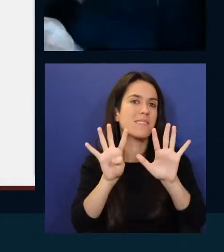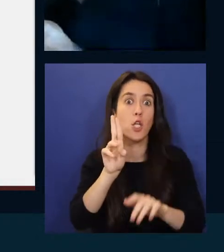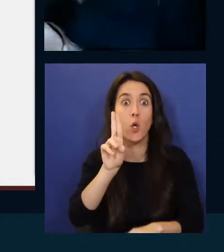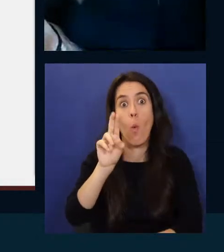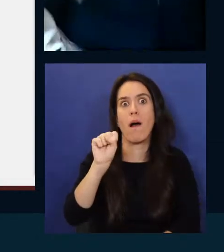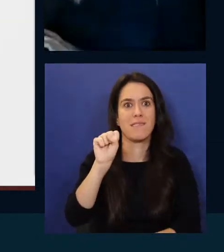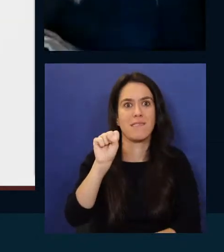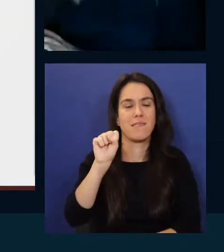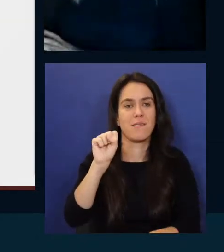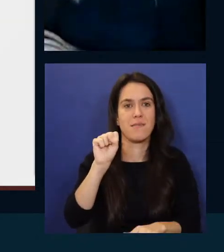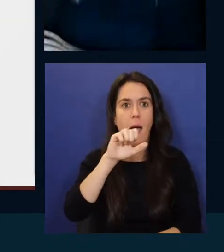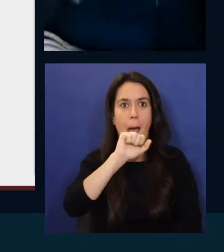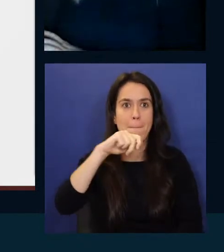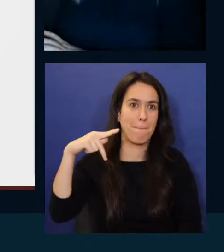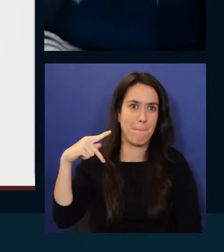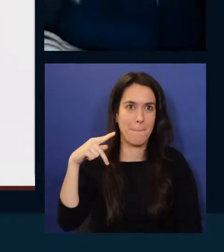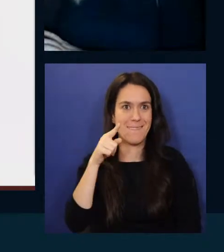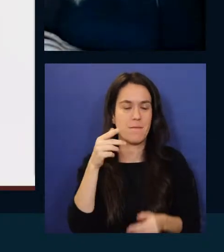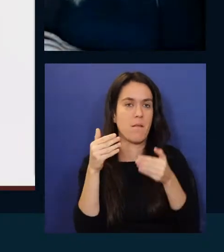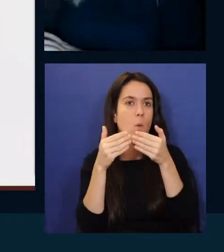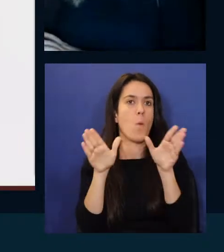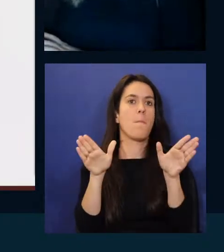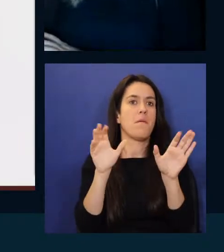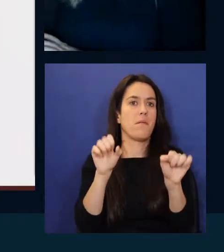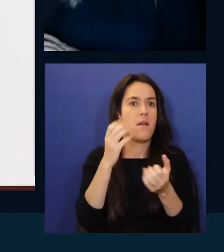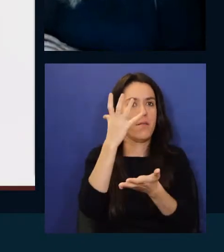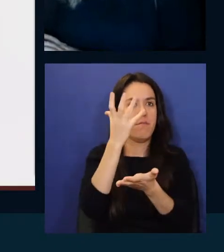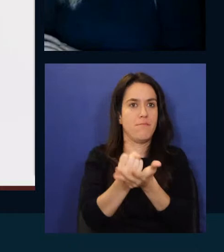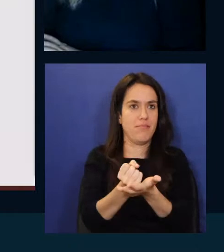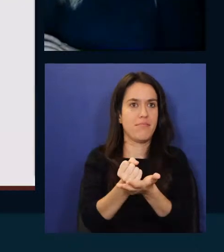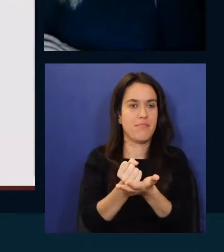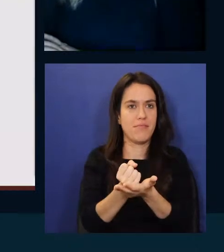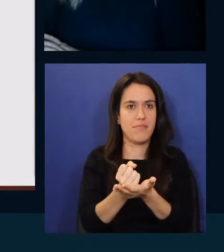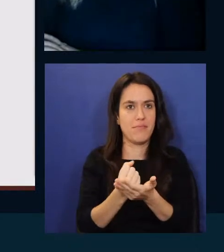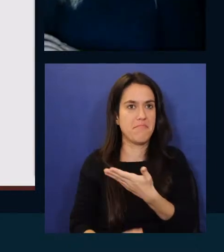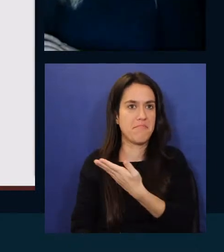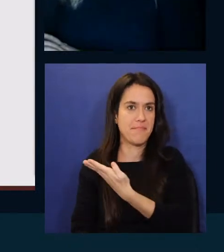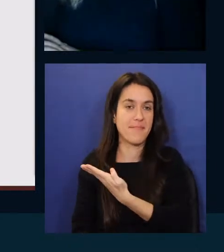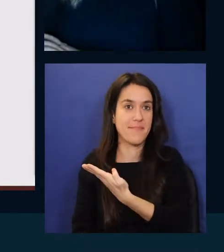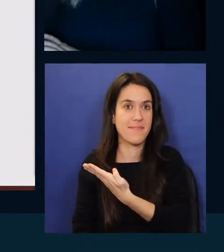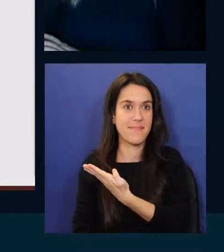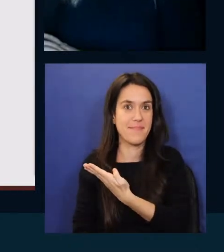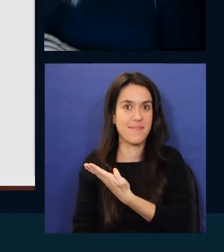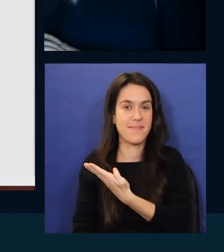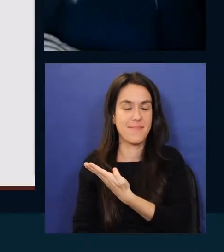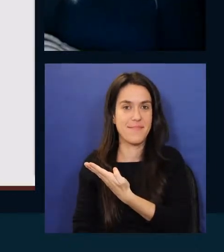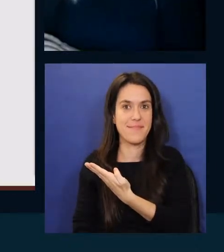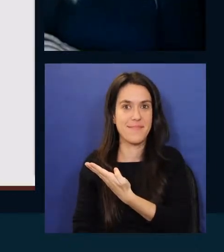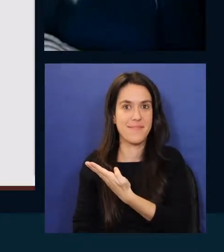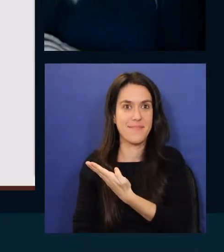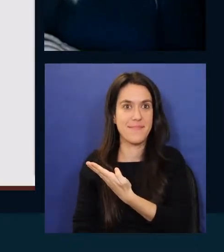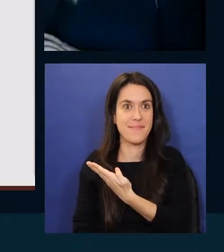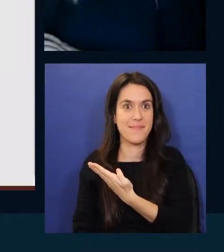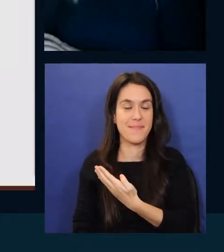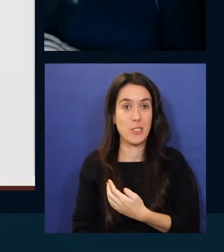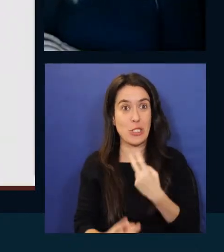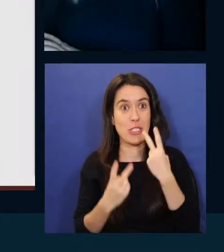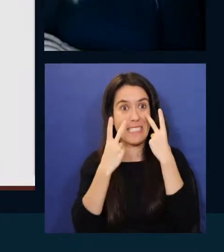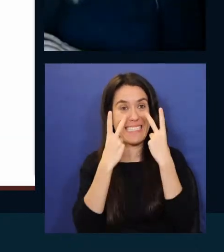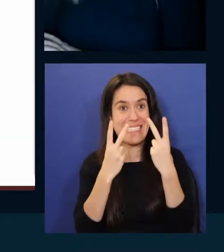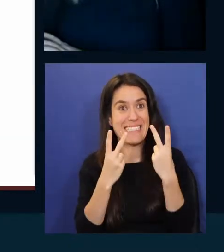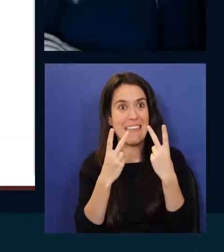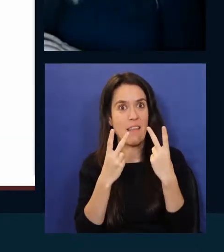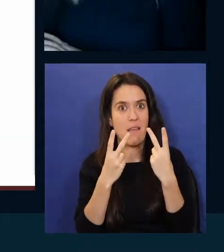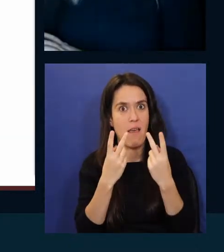out there, open for everyone to download and use. That's something you can go in and fetch directly from